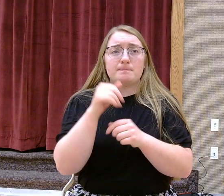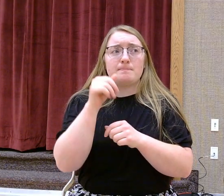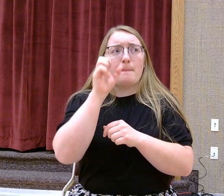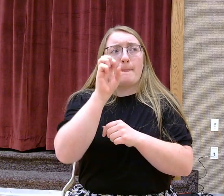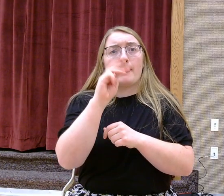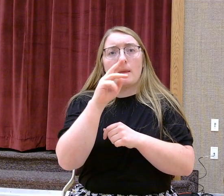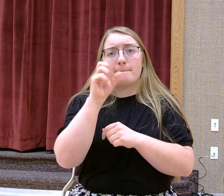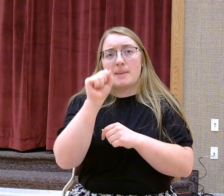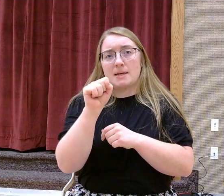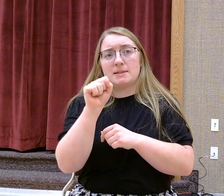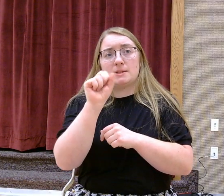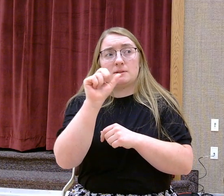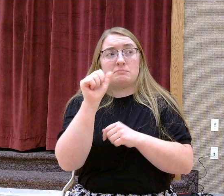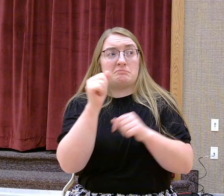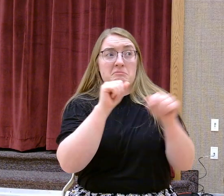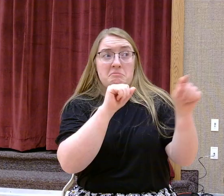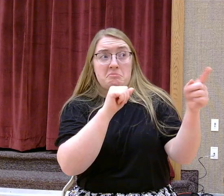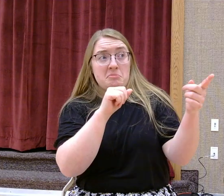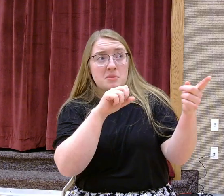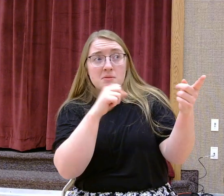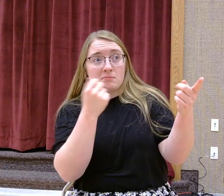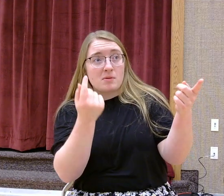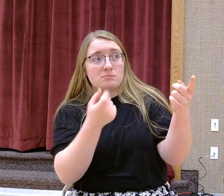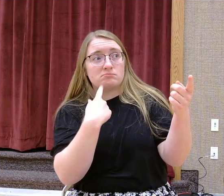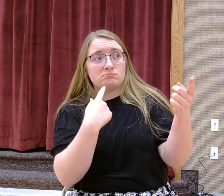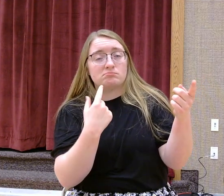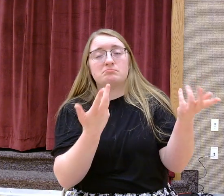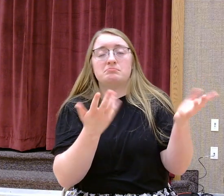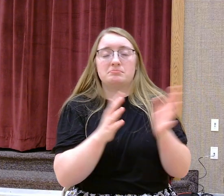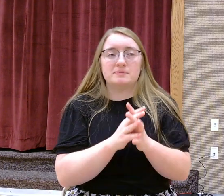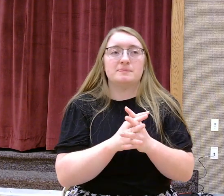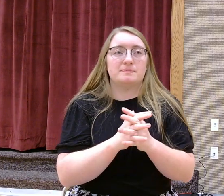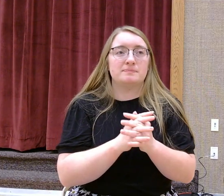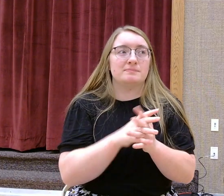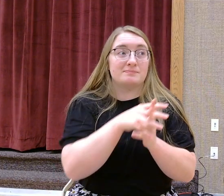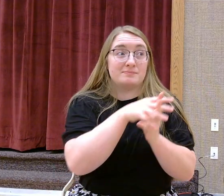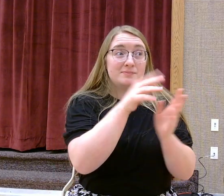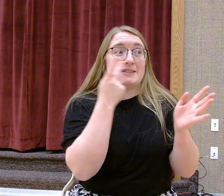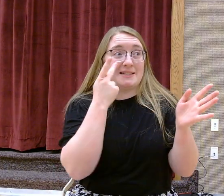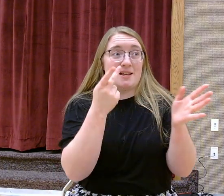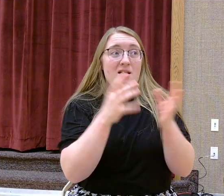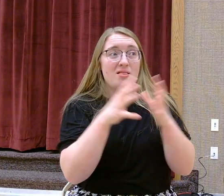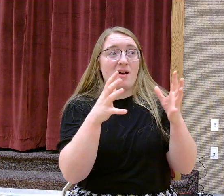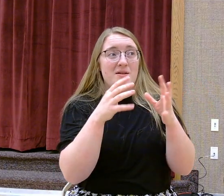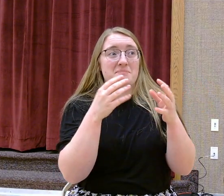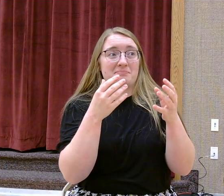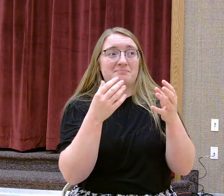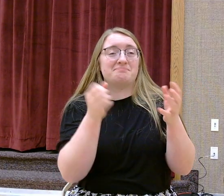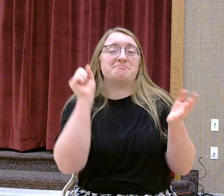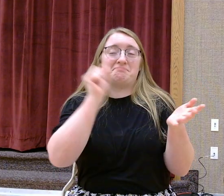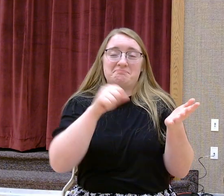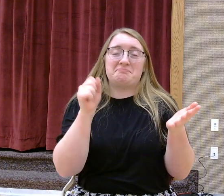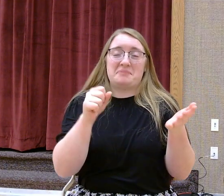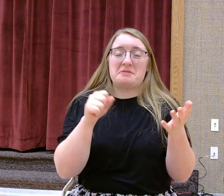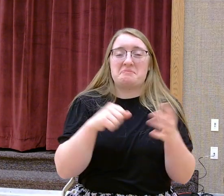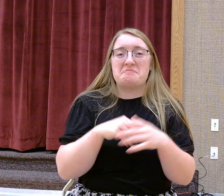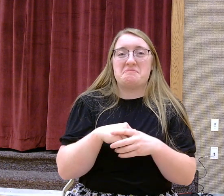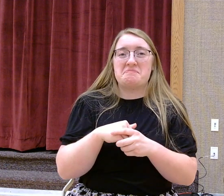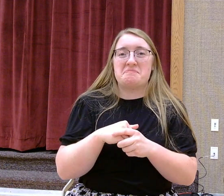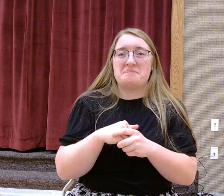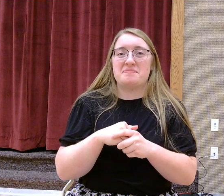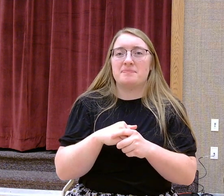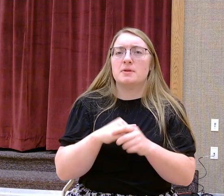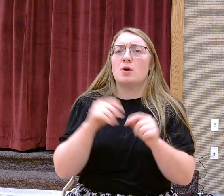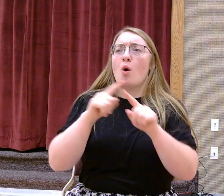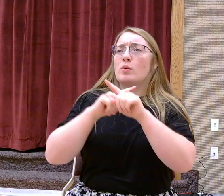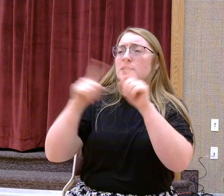Any things about stroke? Okay. Good. You saw a lot of those, I'm sure. Okay. Couple different